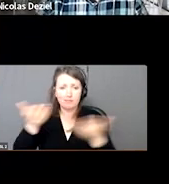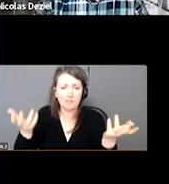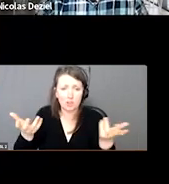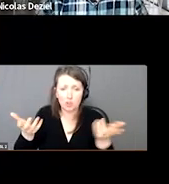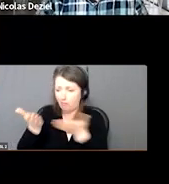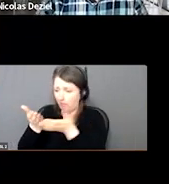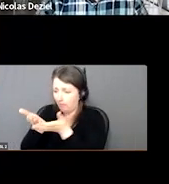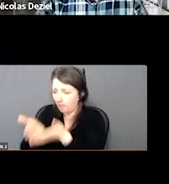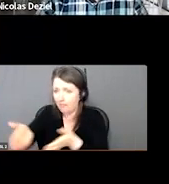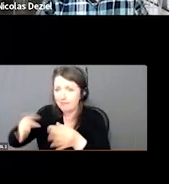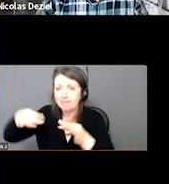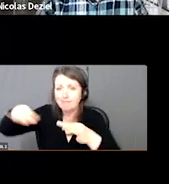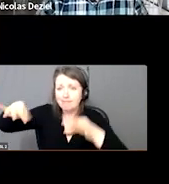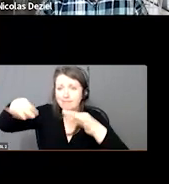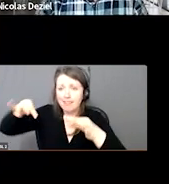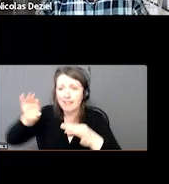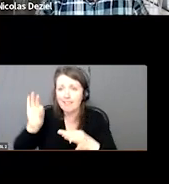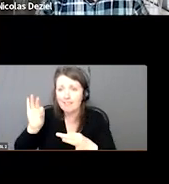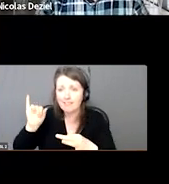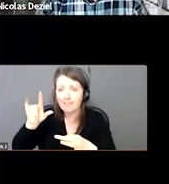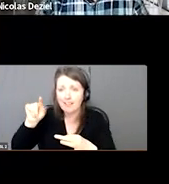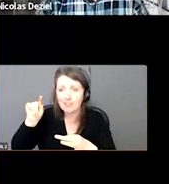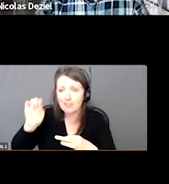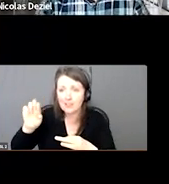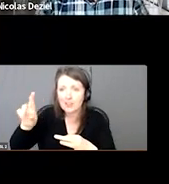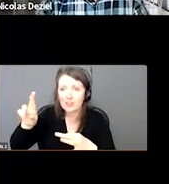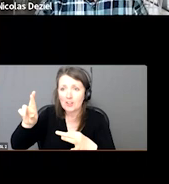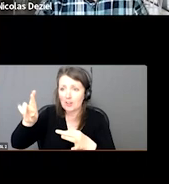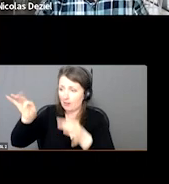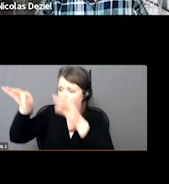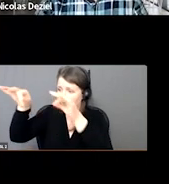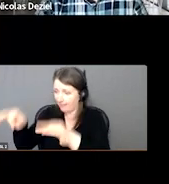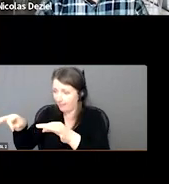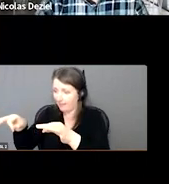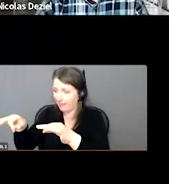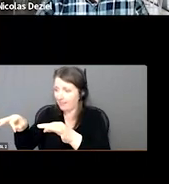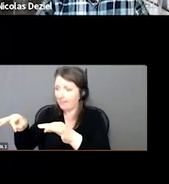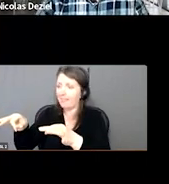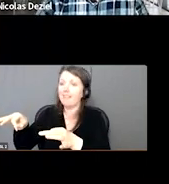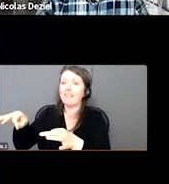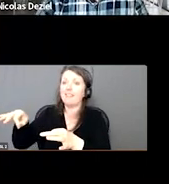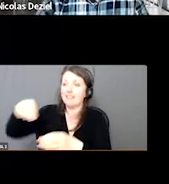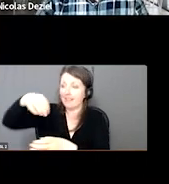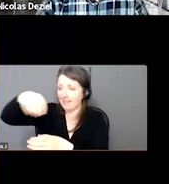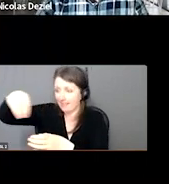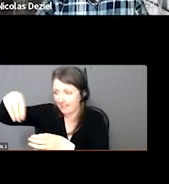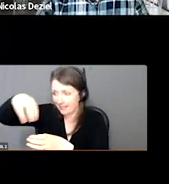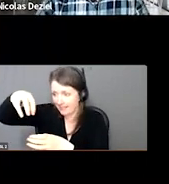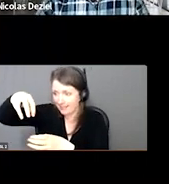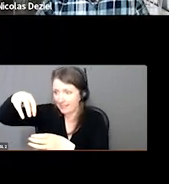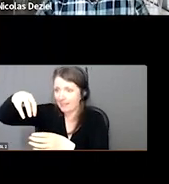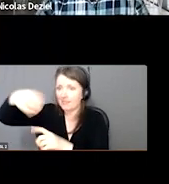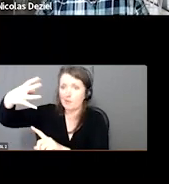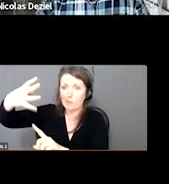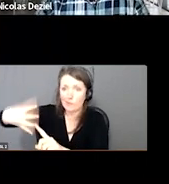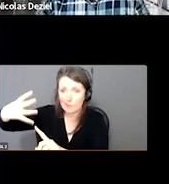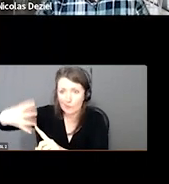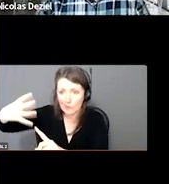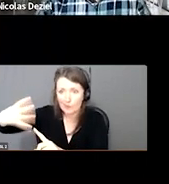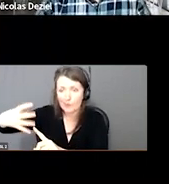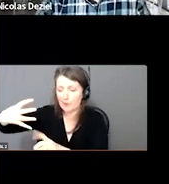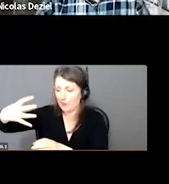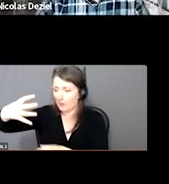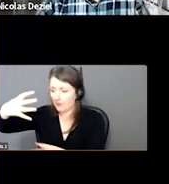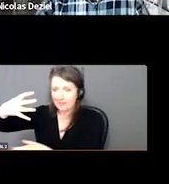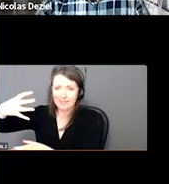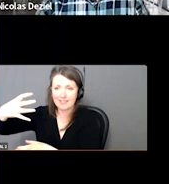many ways, right? But it's still the same principle of making yourself a cup of coffee. So whichever way, that if it's an innovative